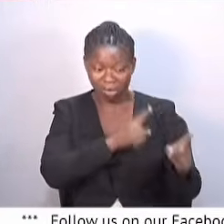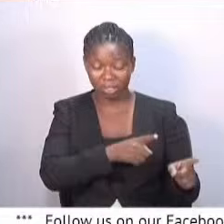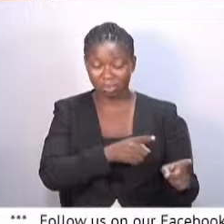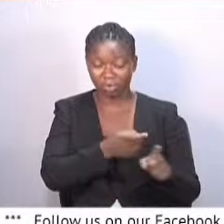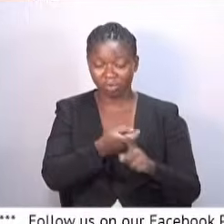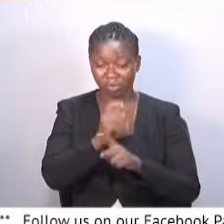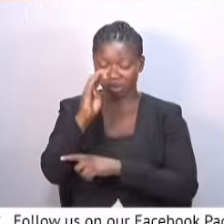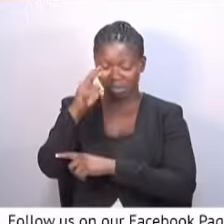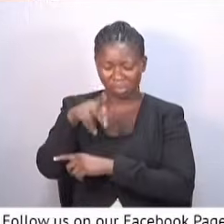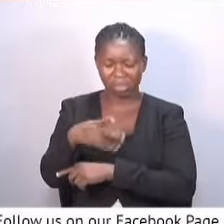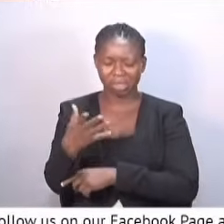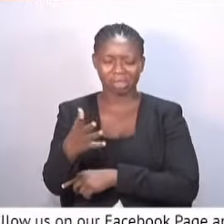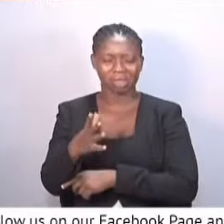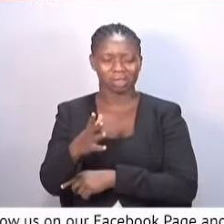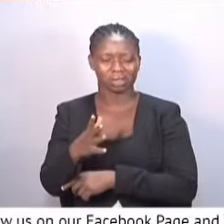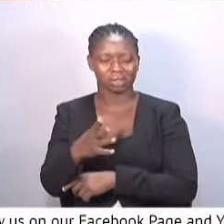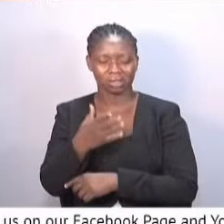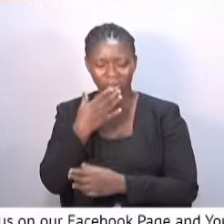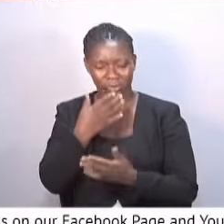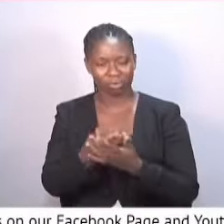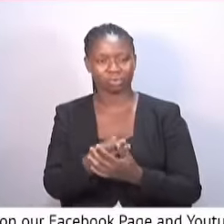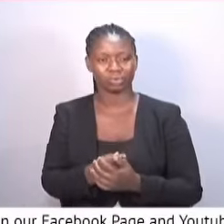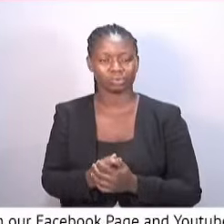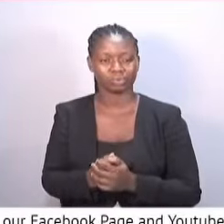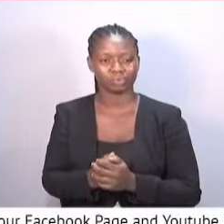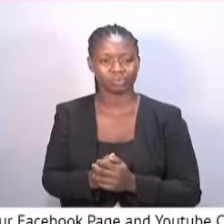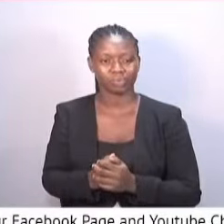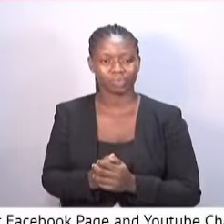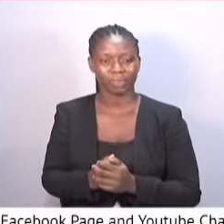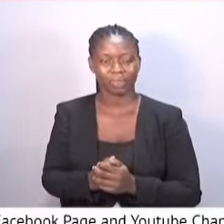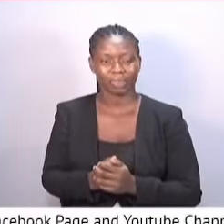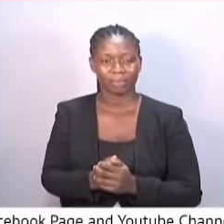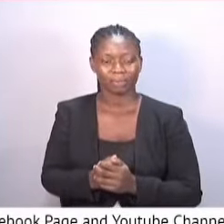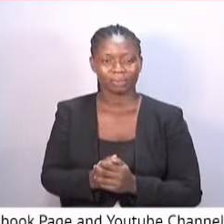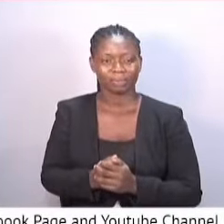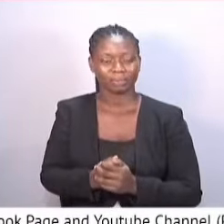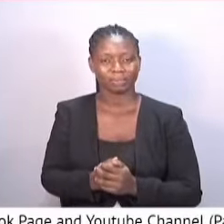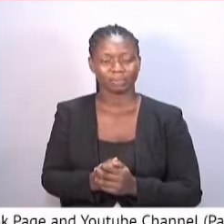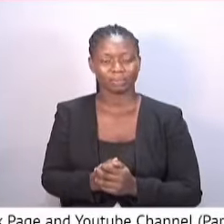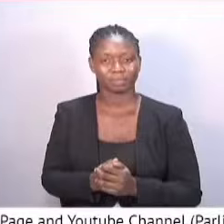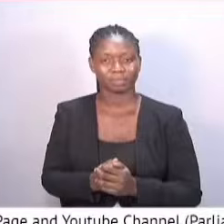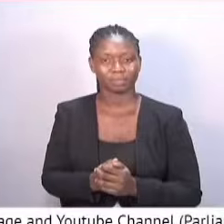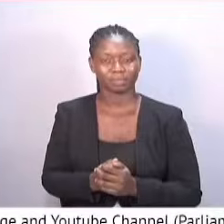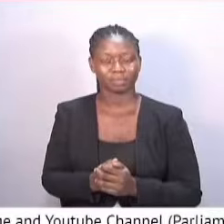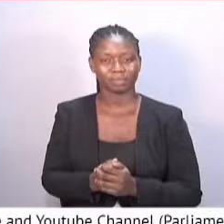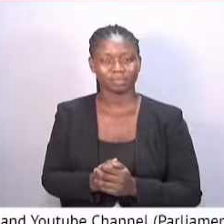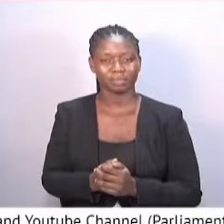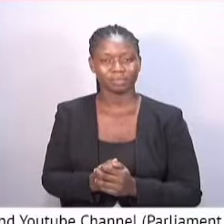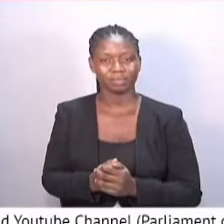response ASAP. Very well. It's a valid Are you observation. considering an alternative ways?